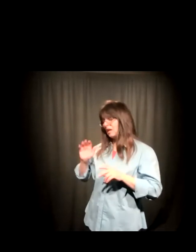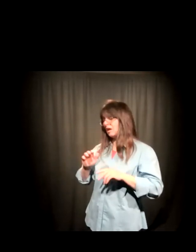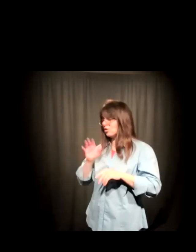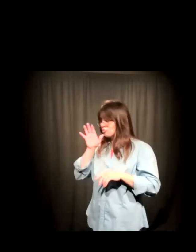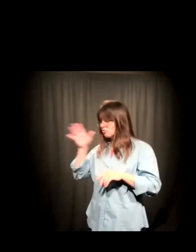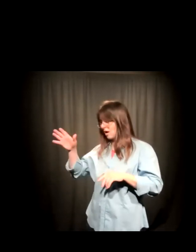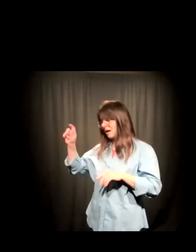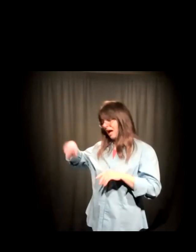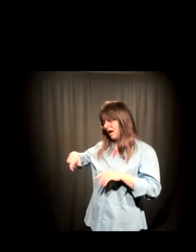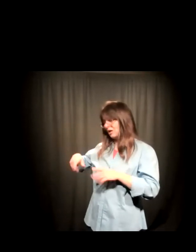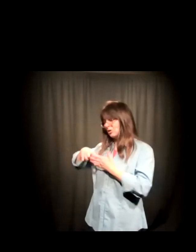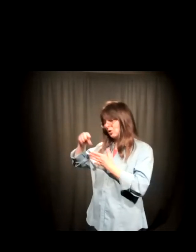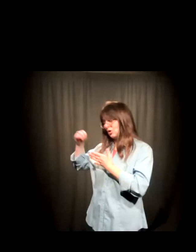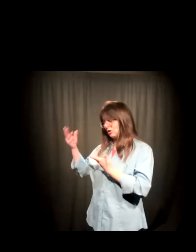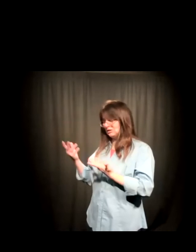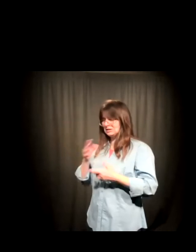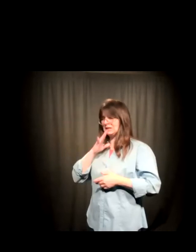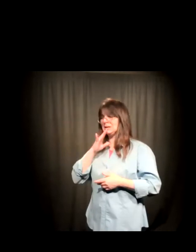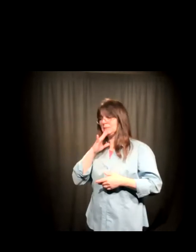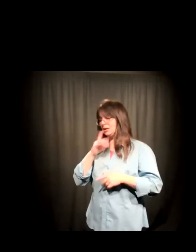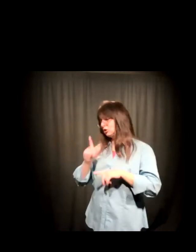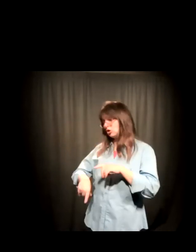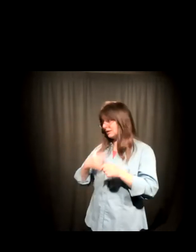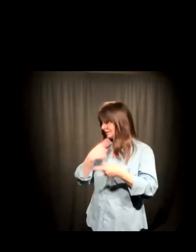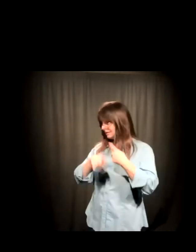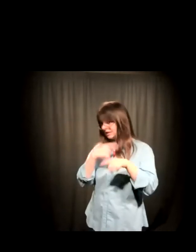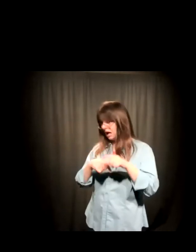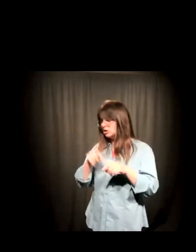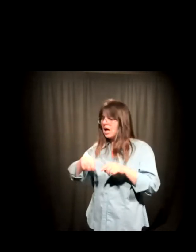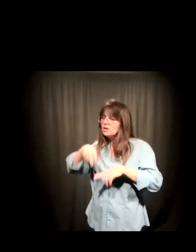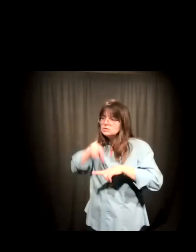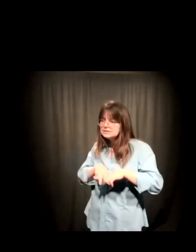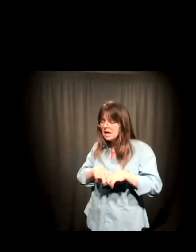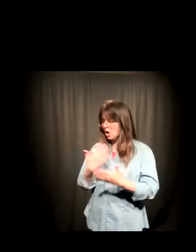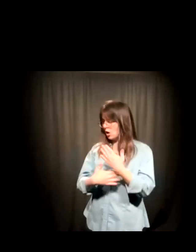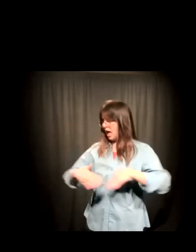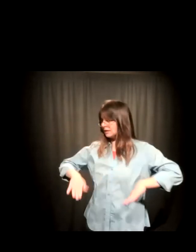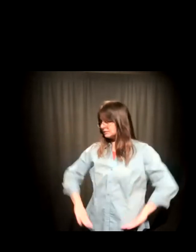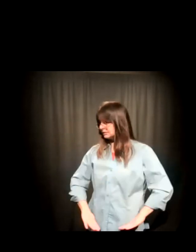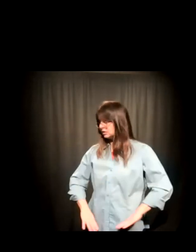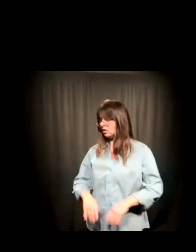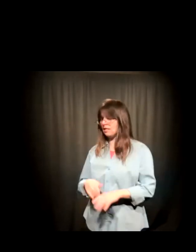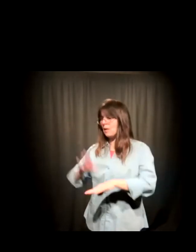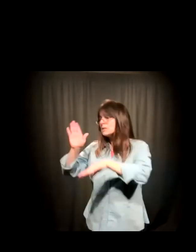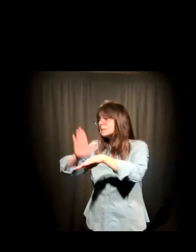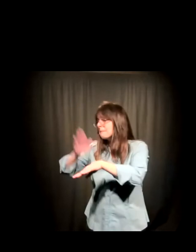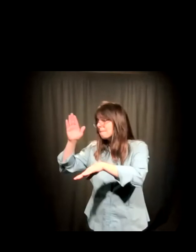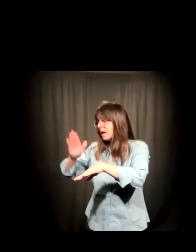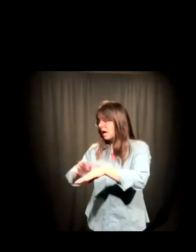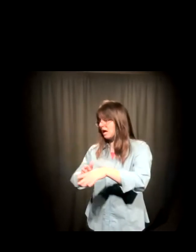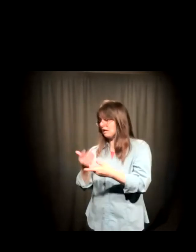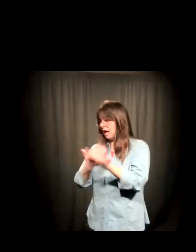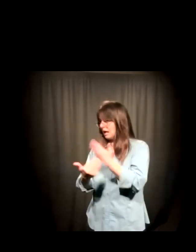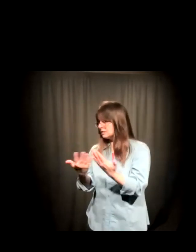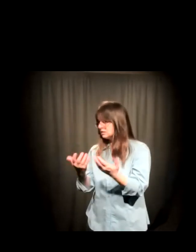grandmother's whole generation. My grandmother, my grandfather, my great aunts and uncles, they were all